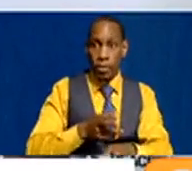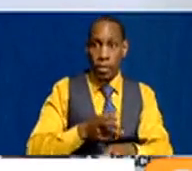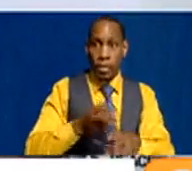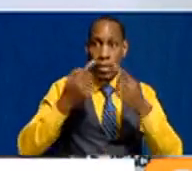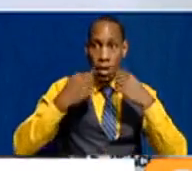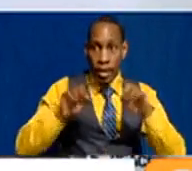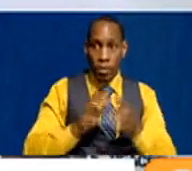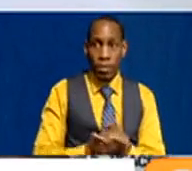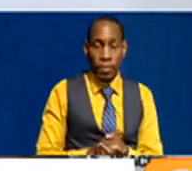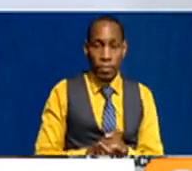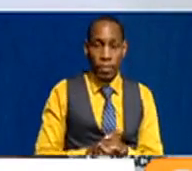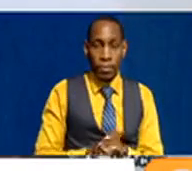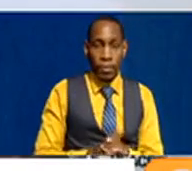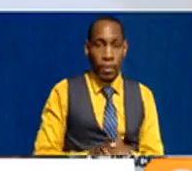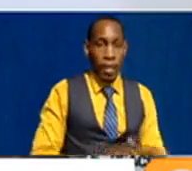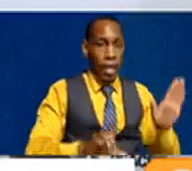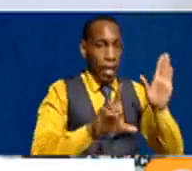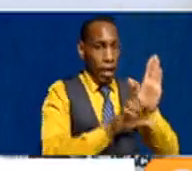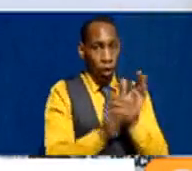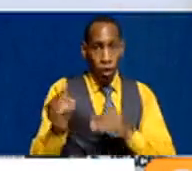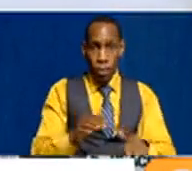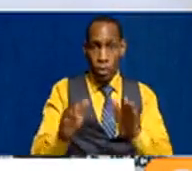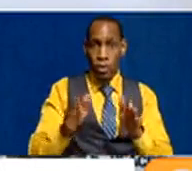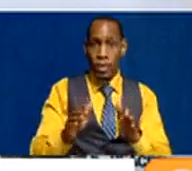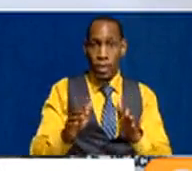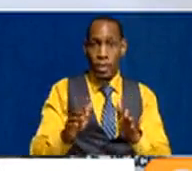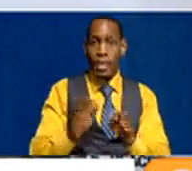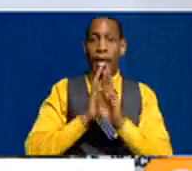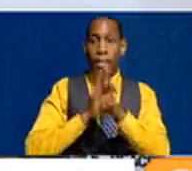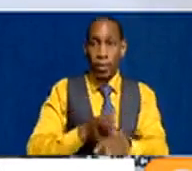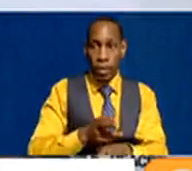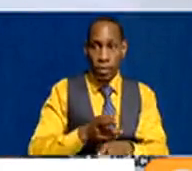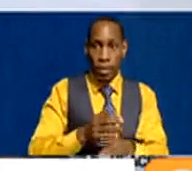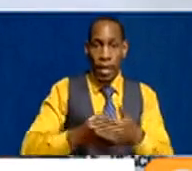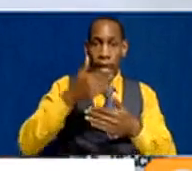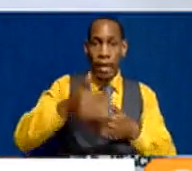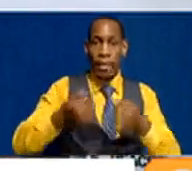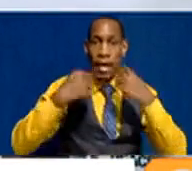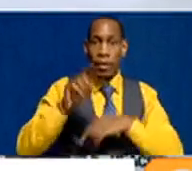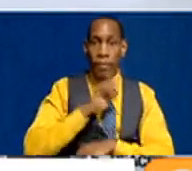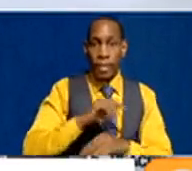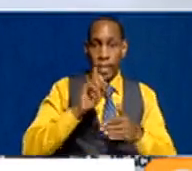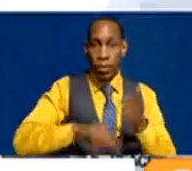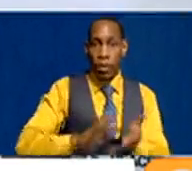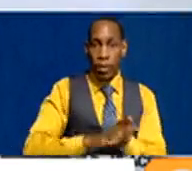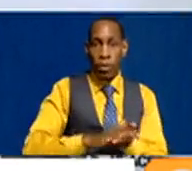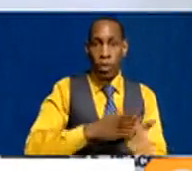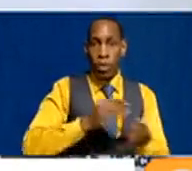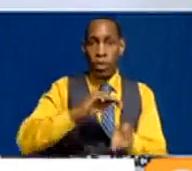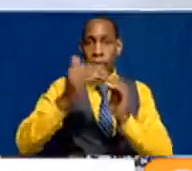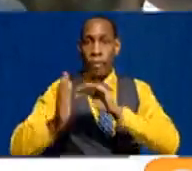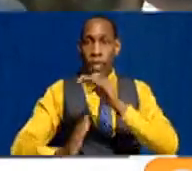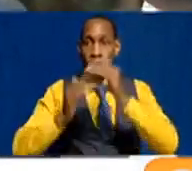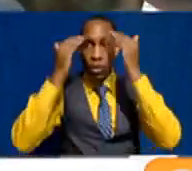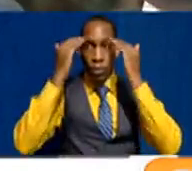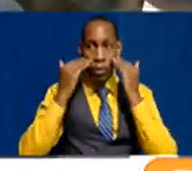announced. The legal channel to deal with the results after they have been announced is to proceed to the Supreme